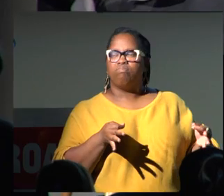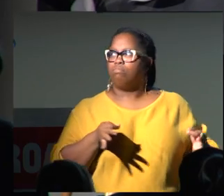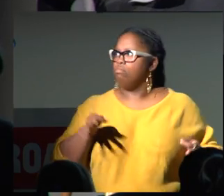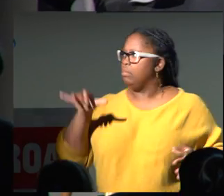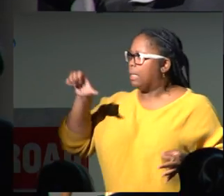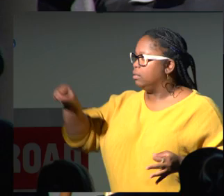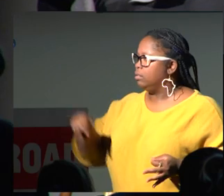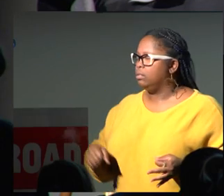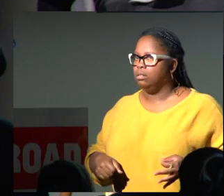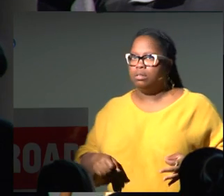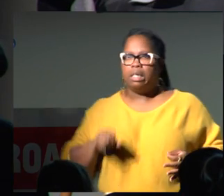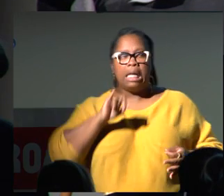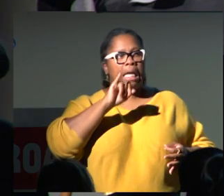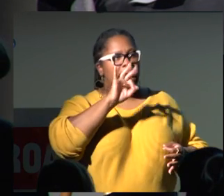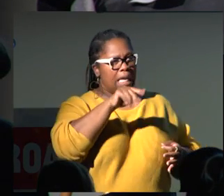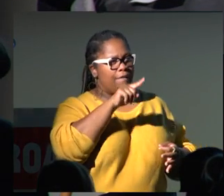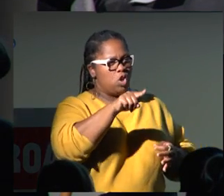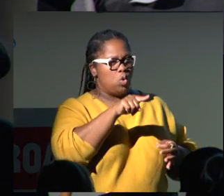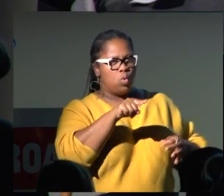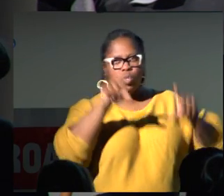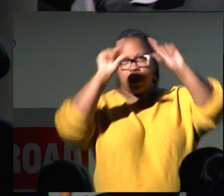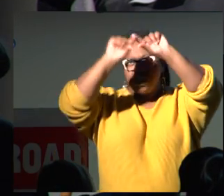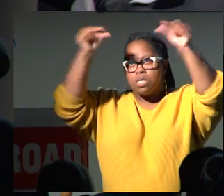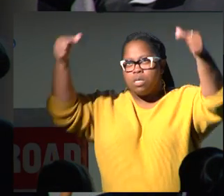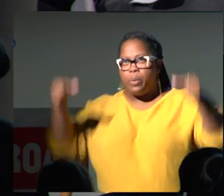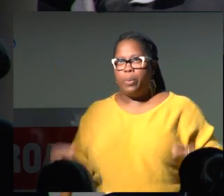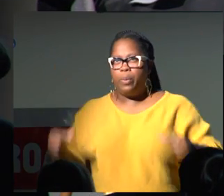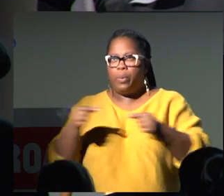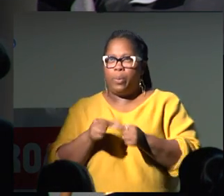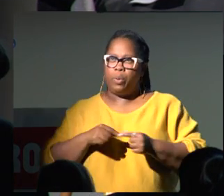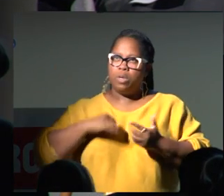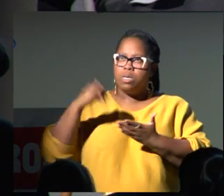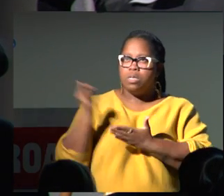Yes. And if you go onto the canvas or onto the paper free,